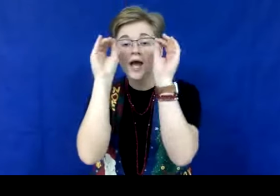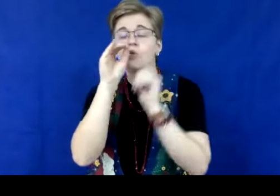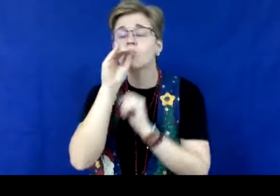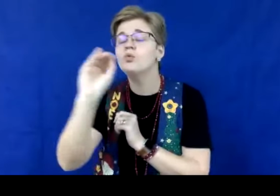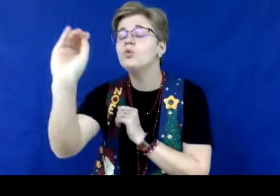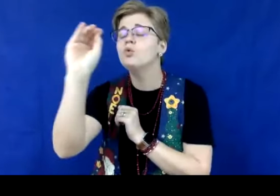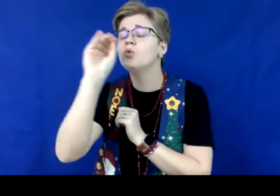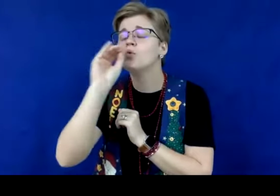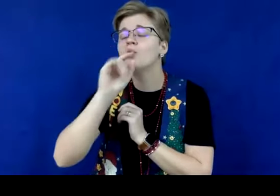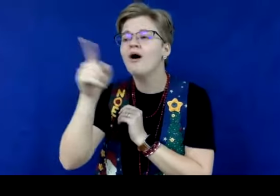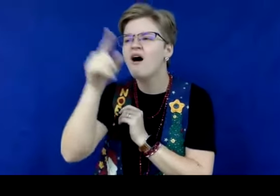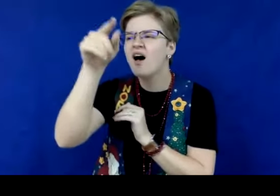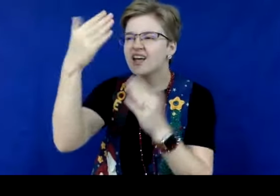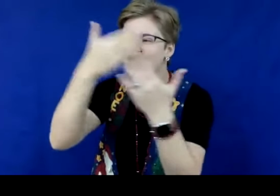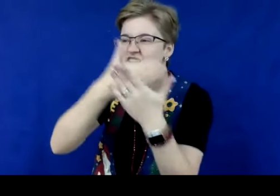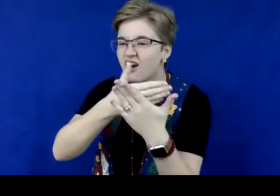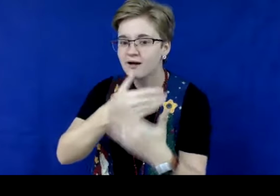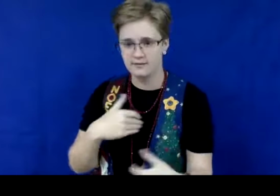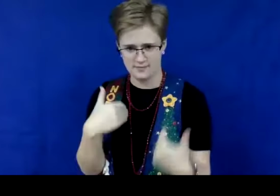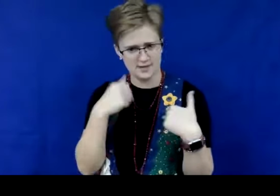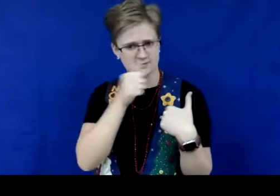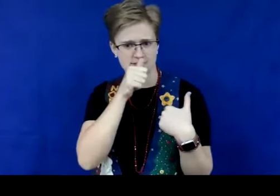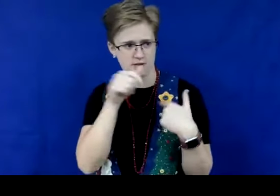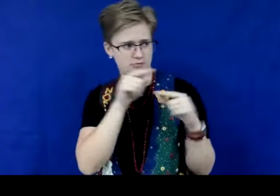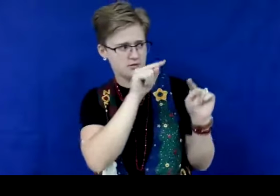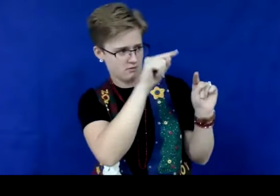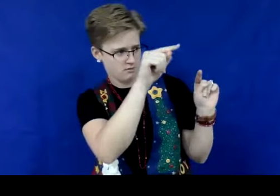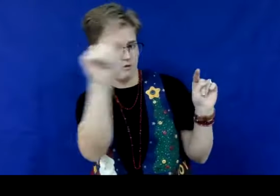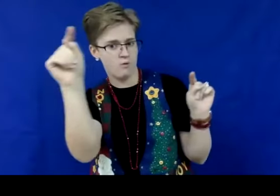darkness. There are secrets all around us.